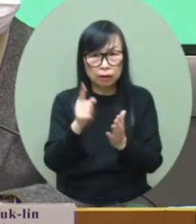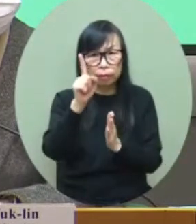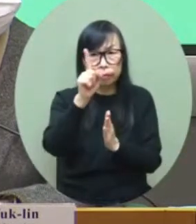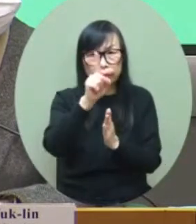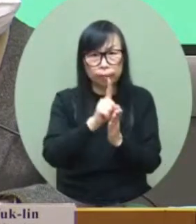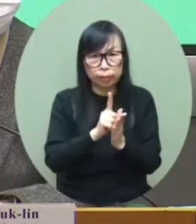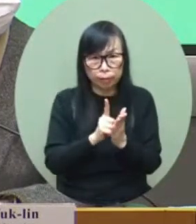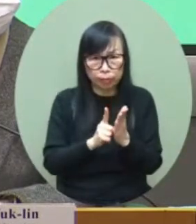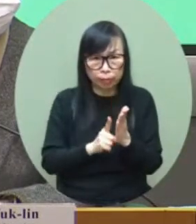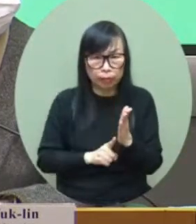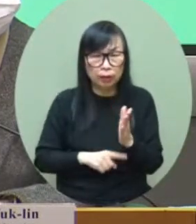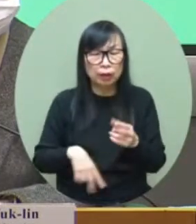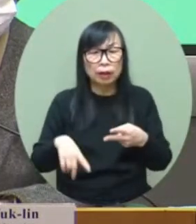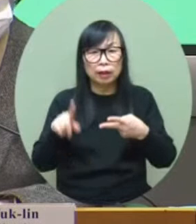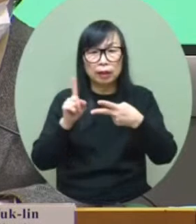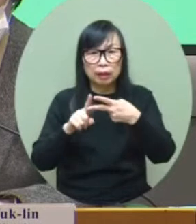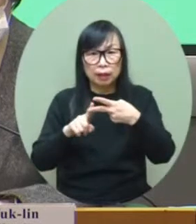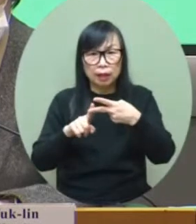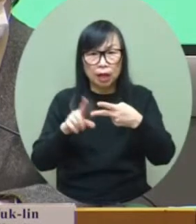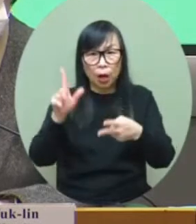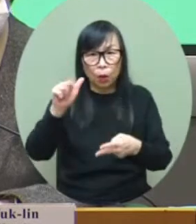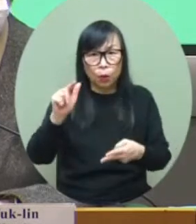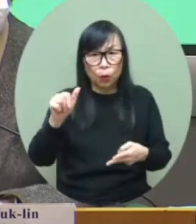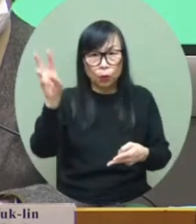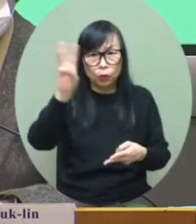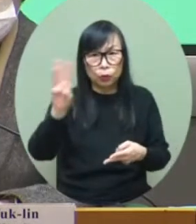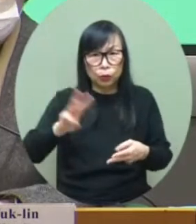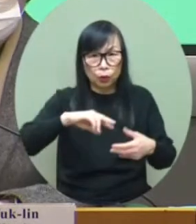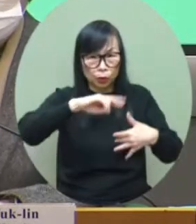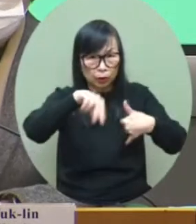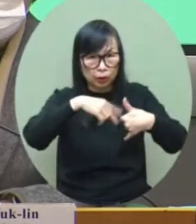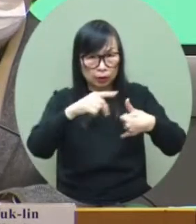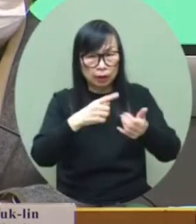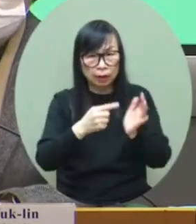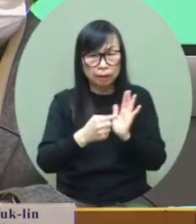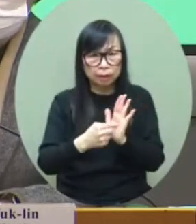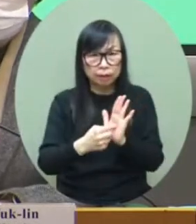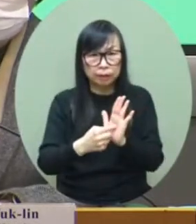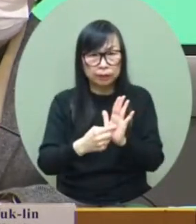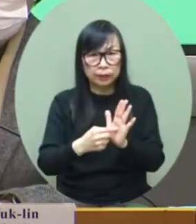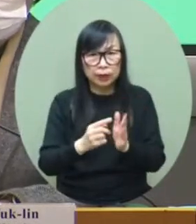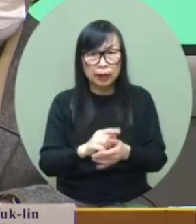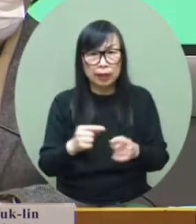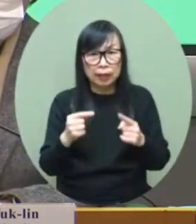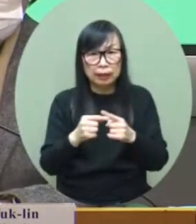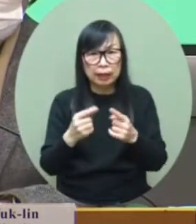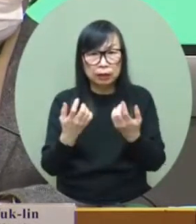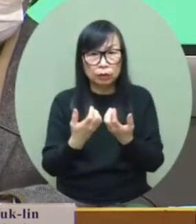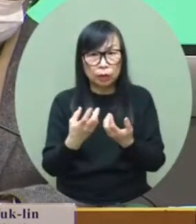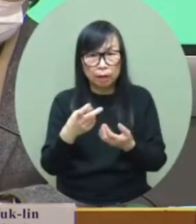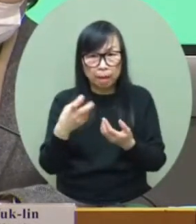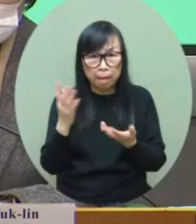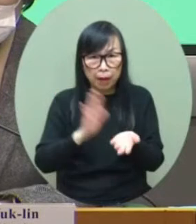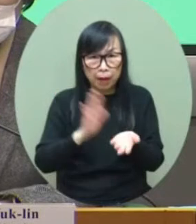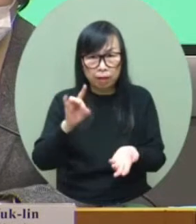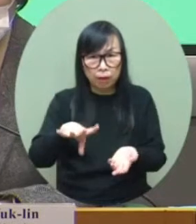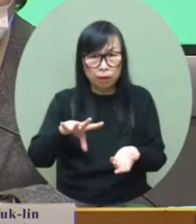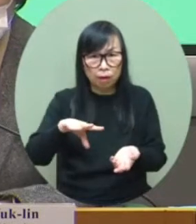epidemic situation has not worsened. On the contrary, the number of confirmed cases has dropped. And also,